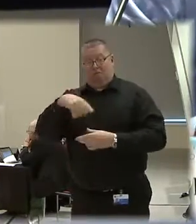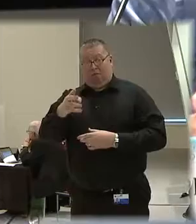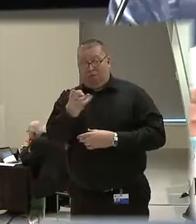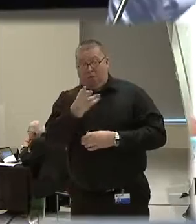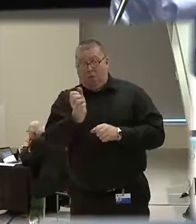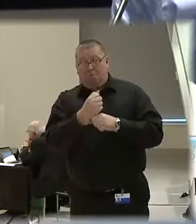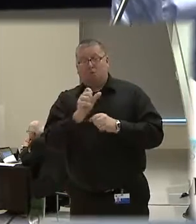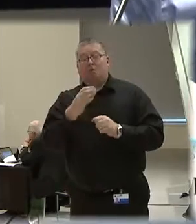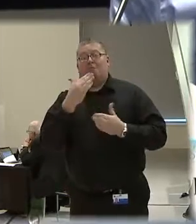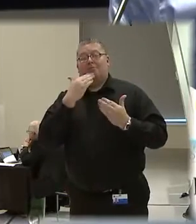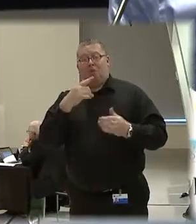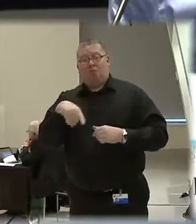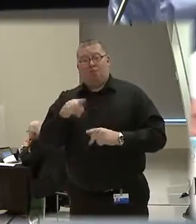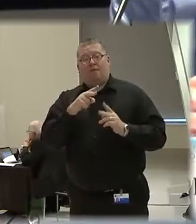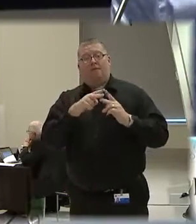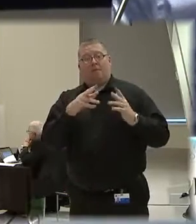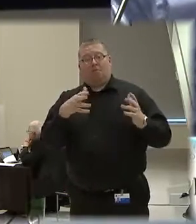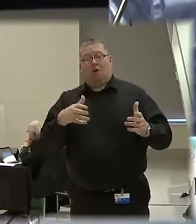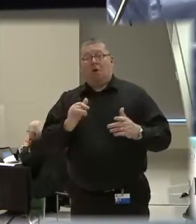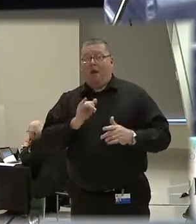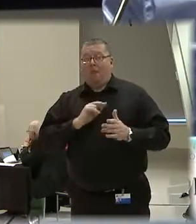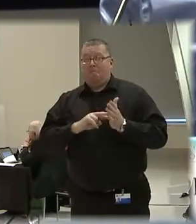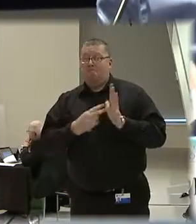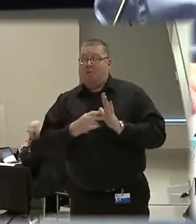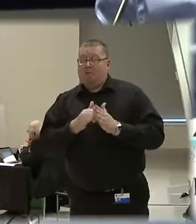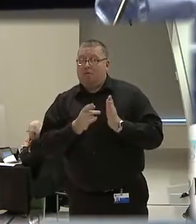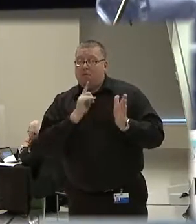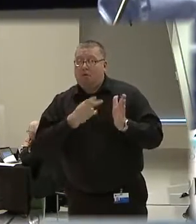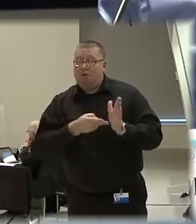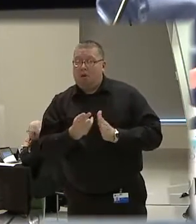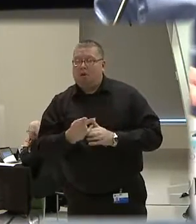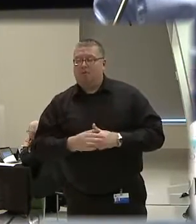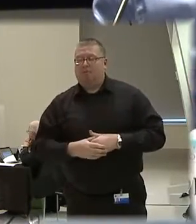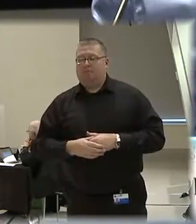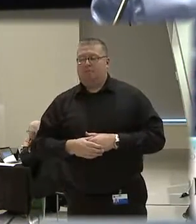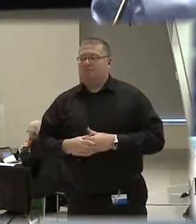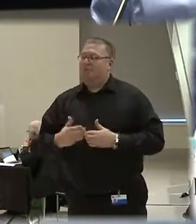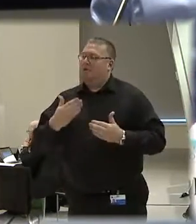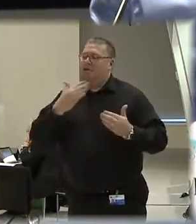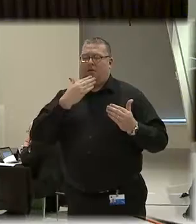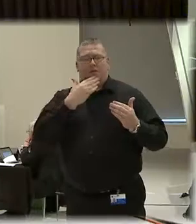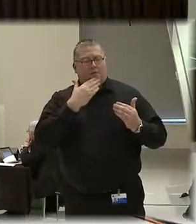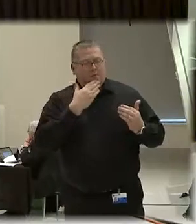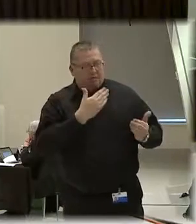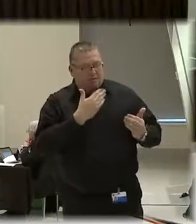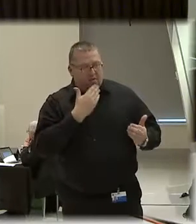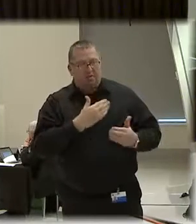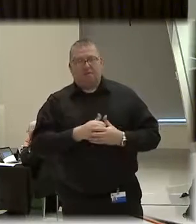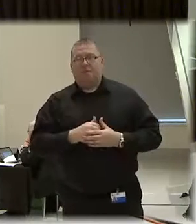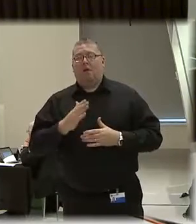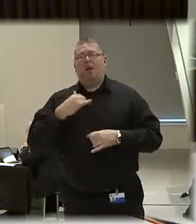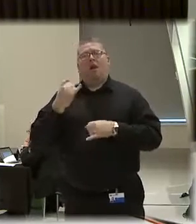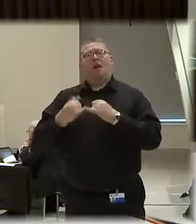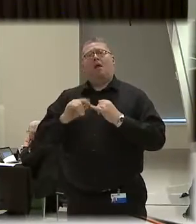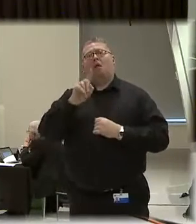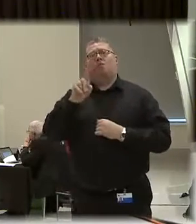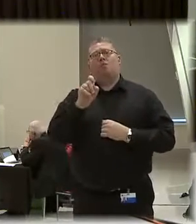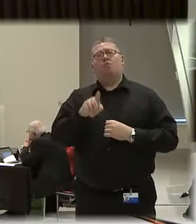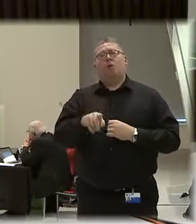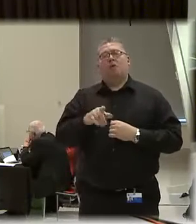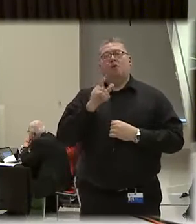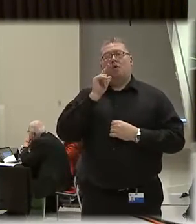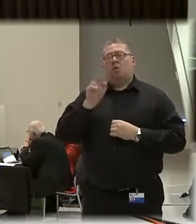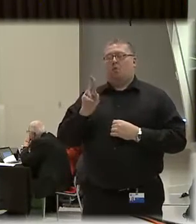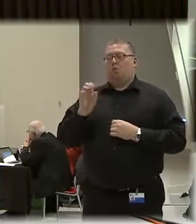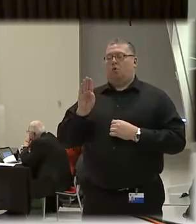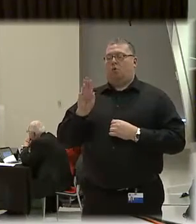So thank you very much. Thank you. And I mean that sincerely. Thank you. Thank you, Cedric Alexander. And our last questioner is going to be